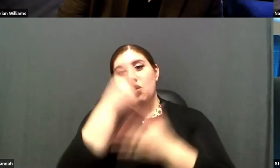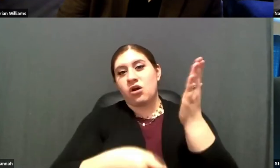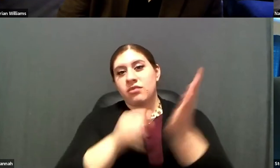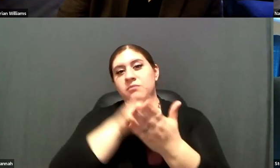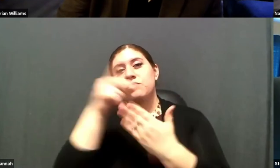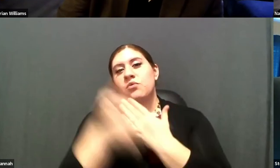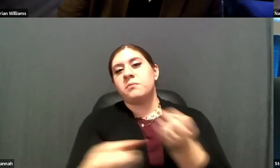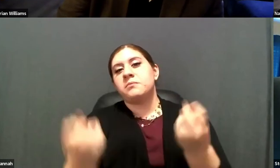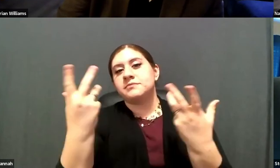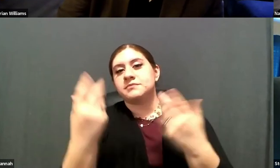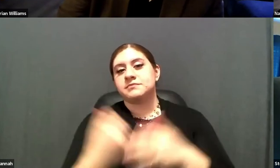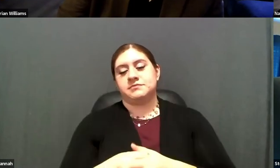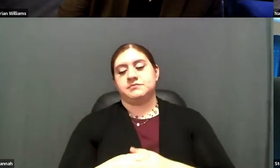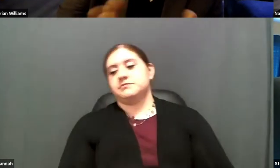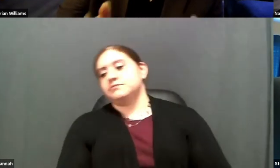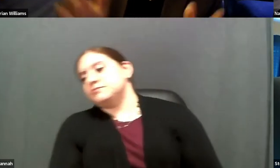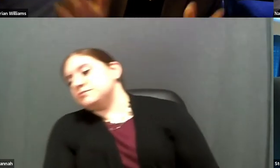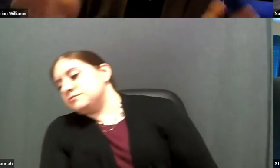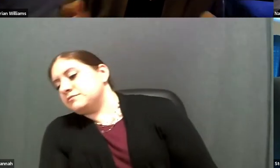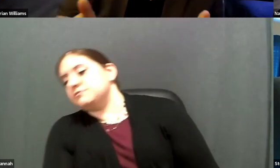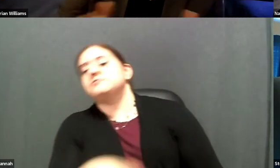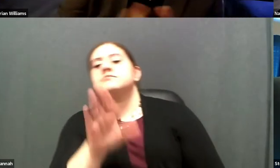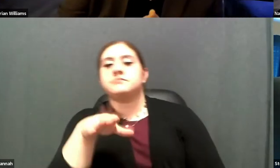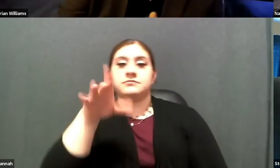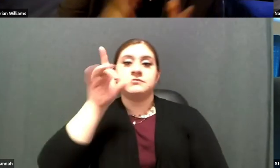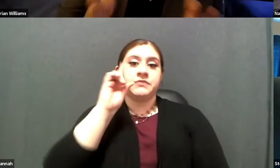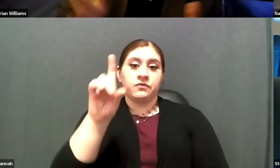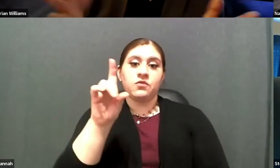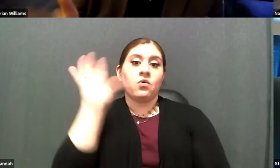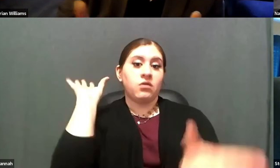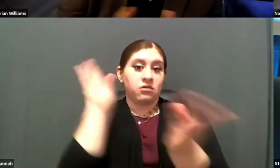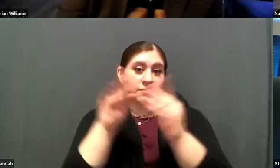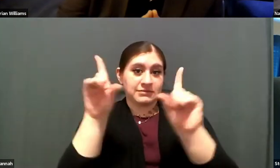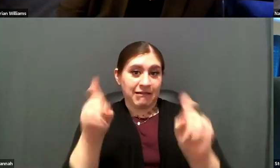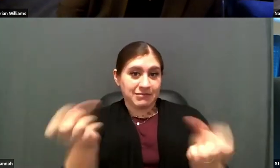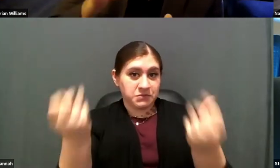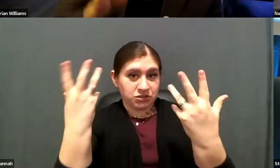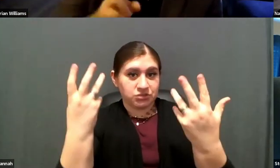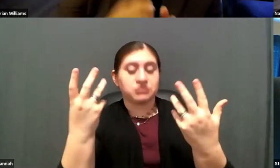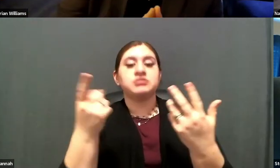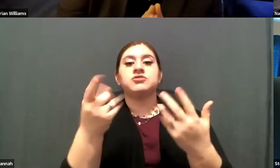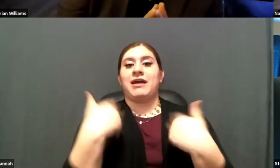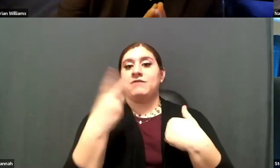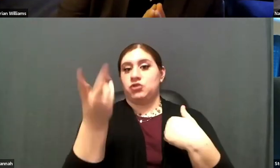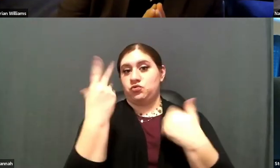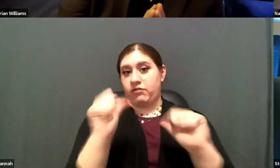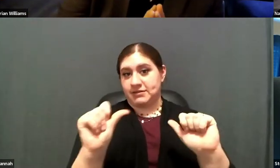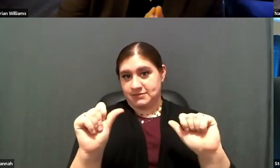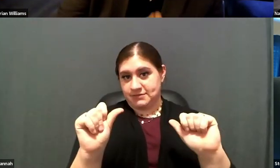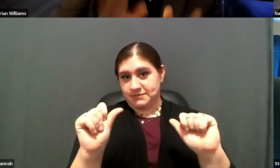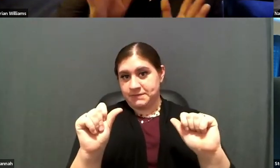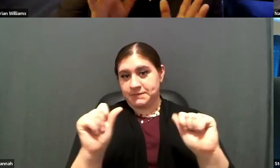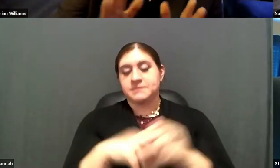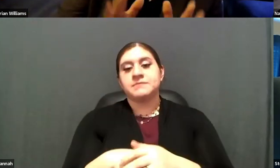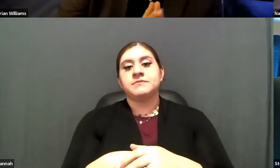might be for a student? Okay. So as far as the comprehensive exams go, you have two attempts.